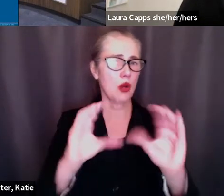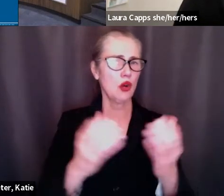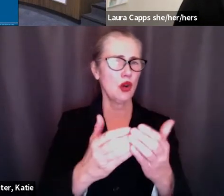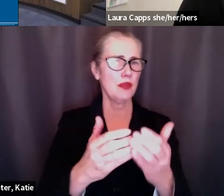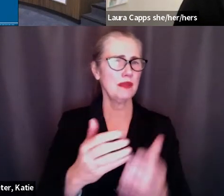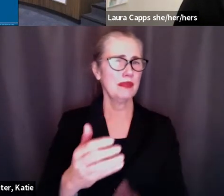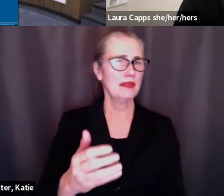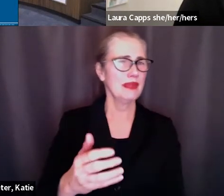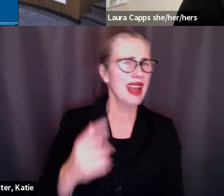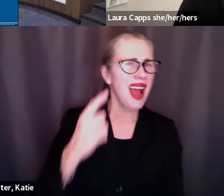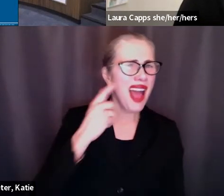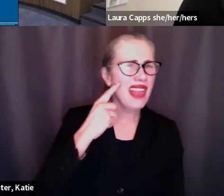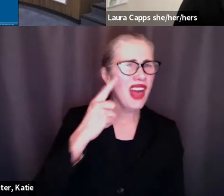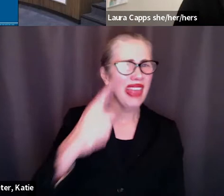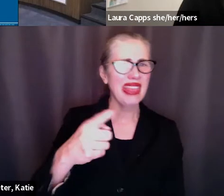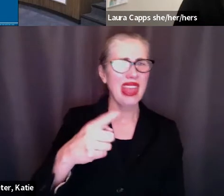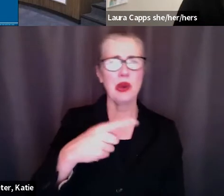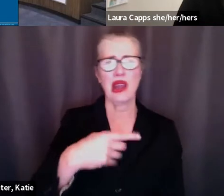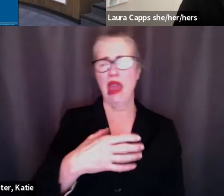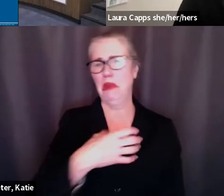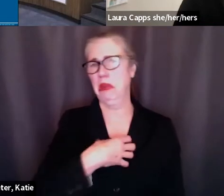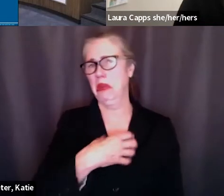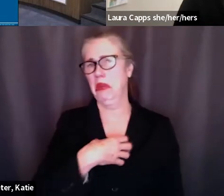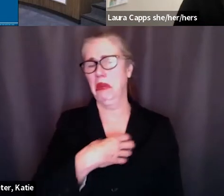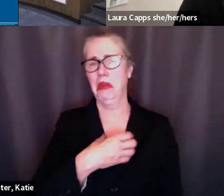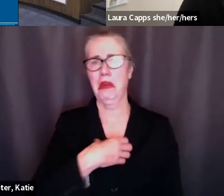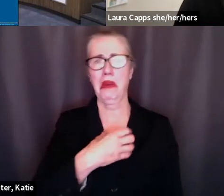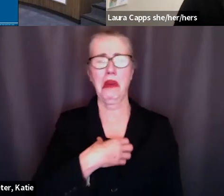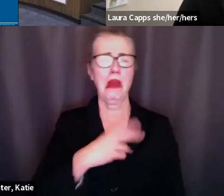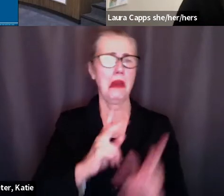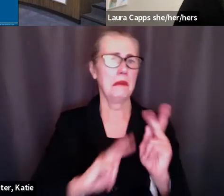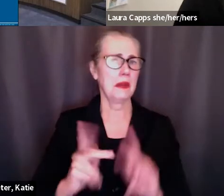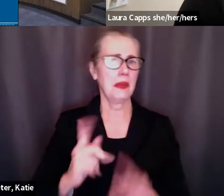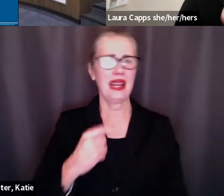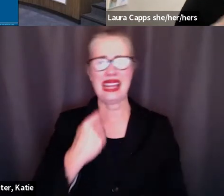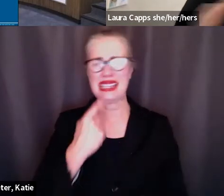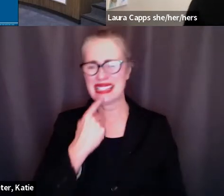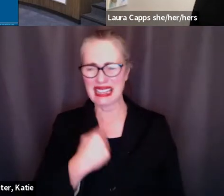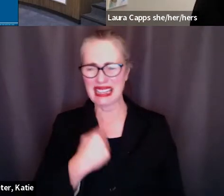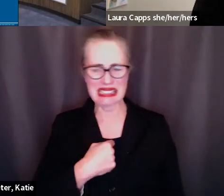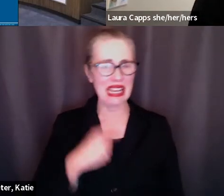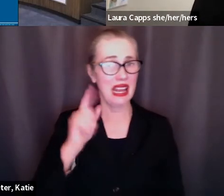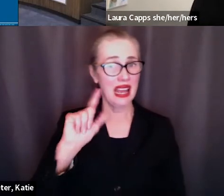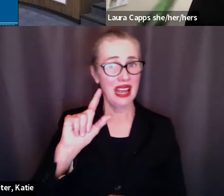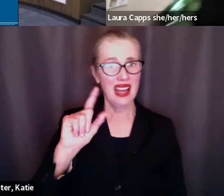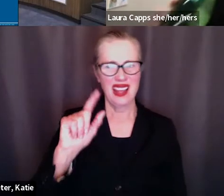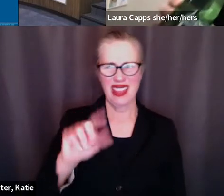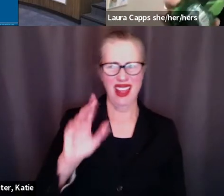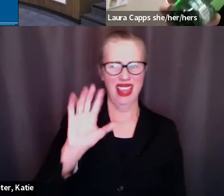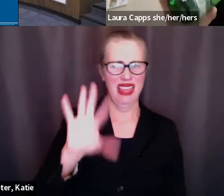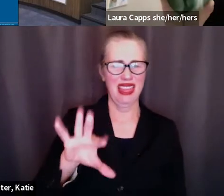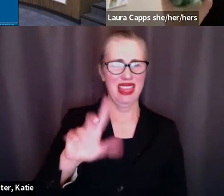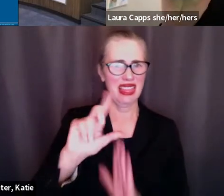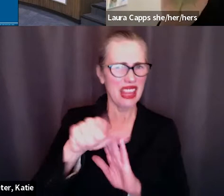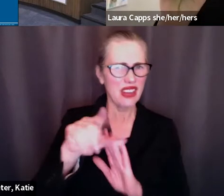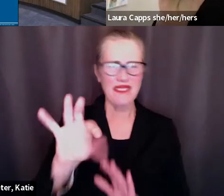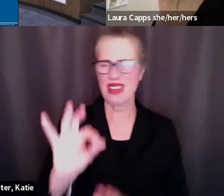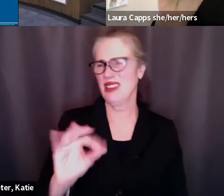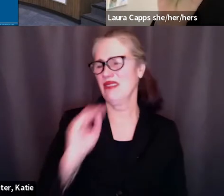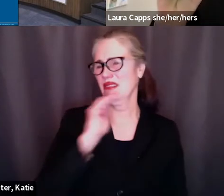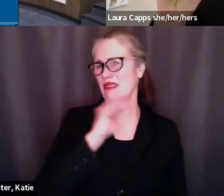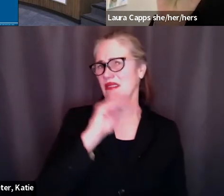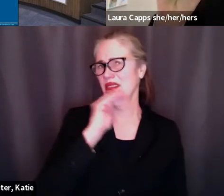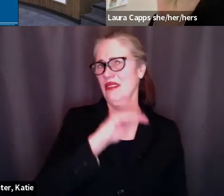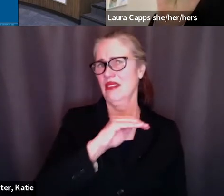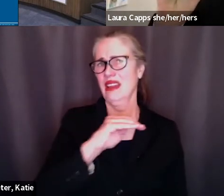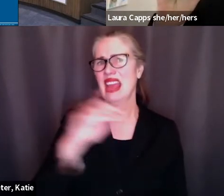talking very bad about people and telling us things that i found out later were not true they gave us a script